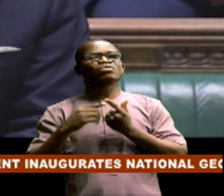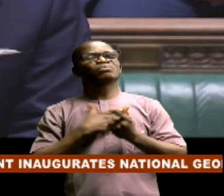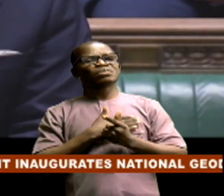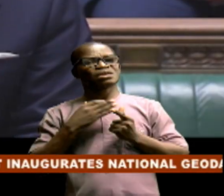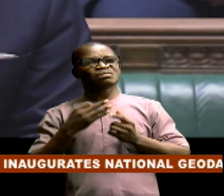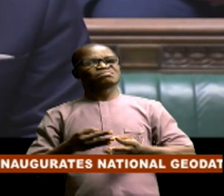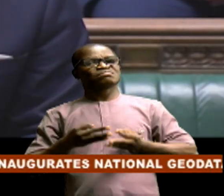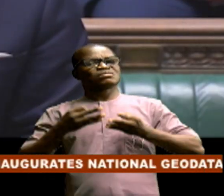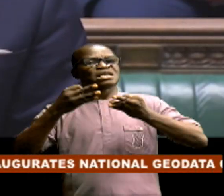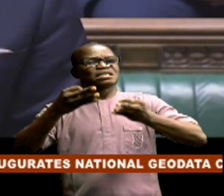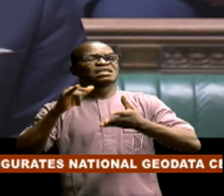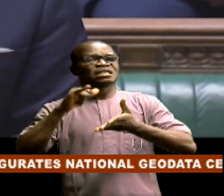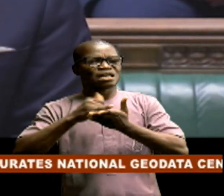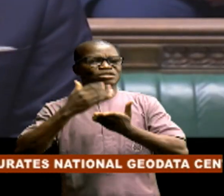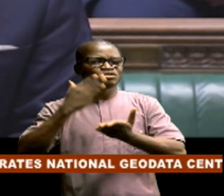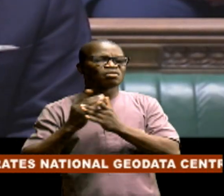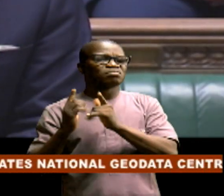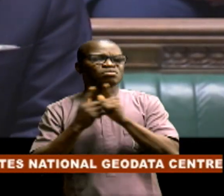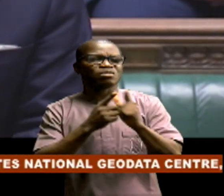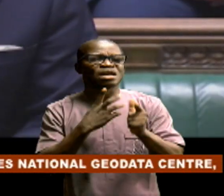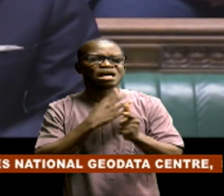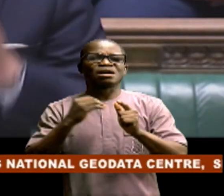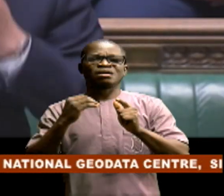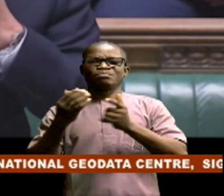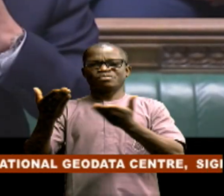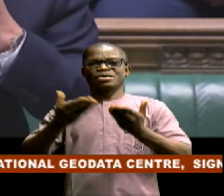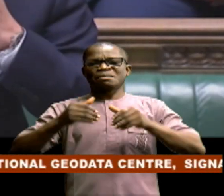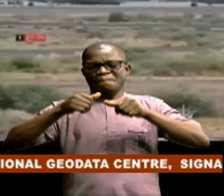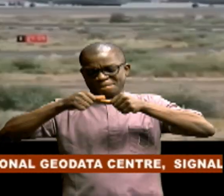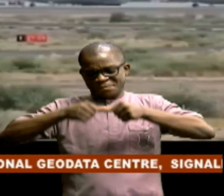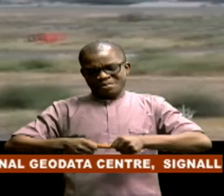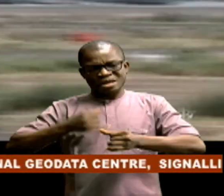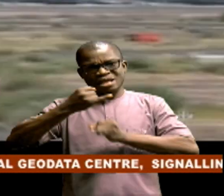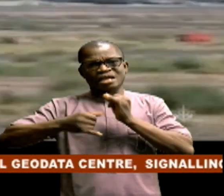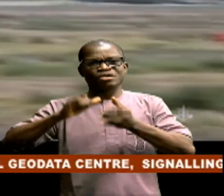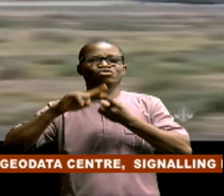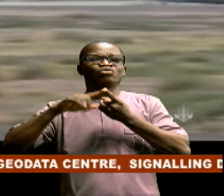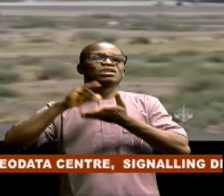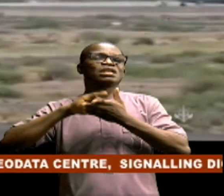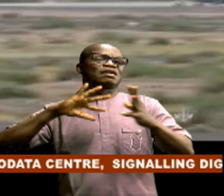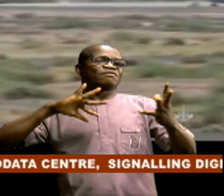the ceasefire and bring a permanent end to the violence.